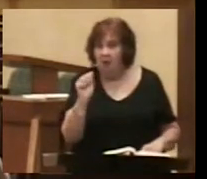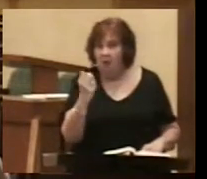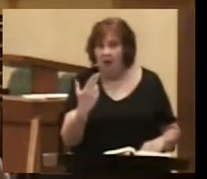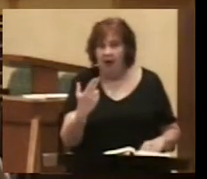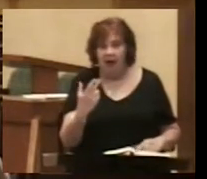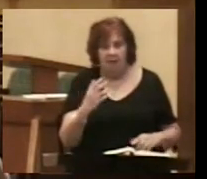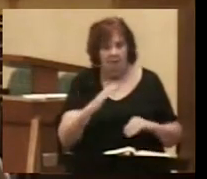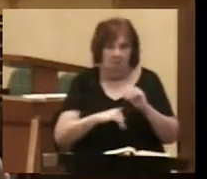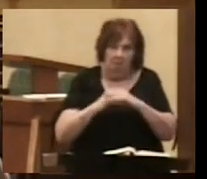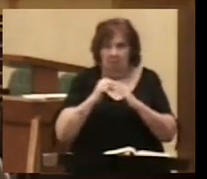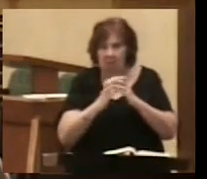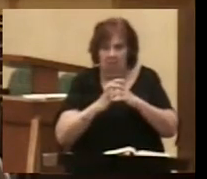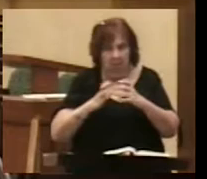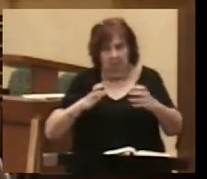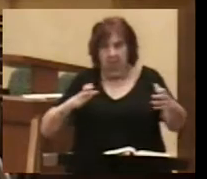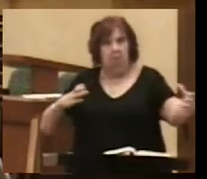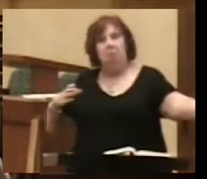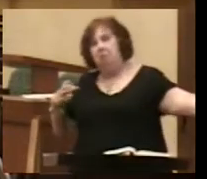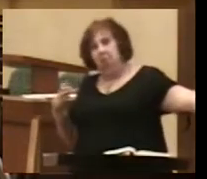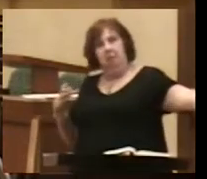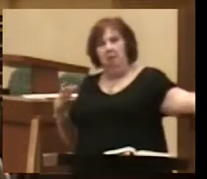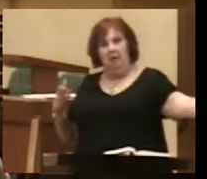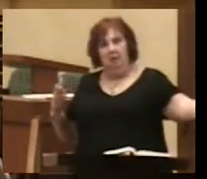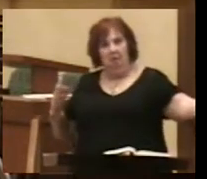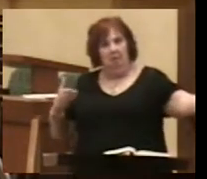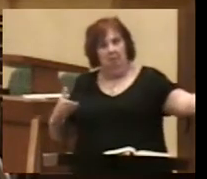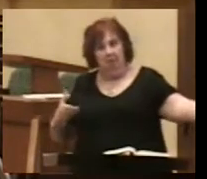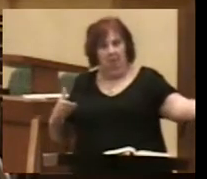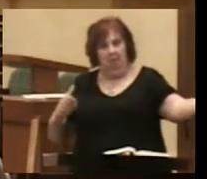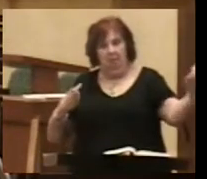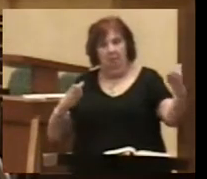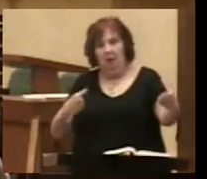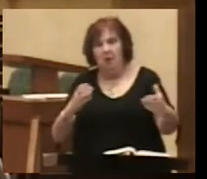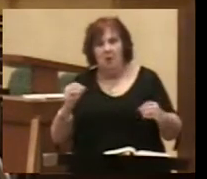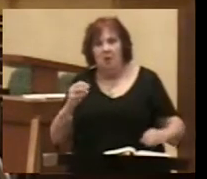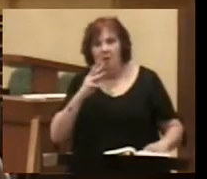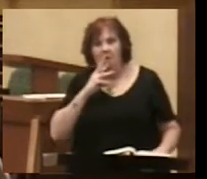dry land a long ways from any water that could float the boat.